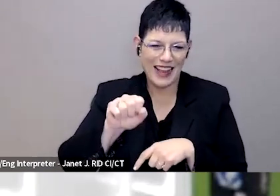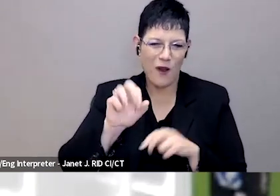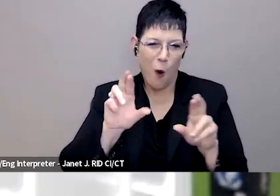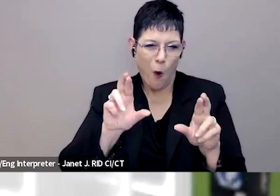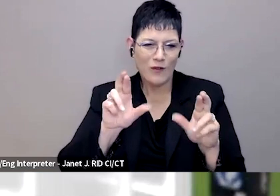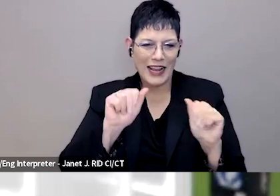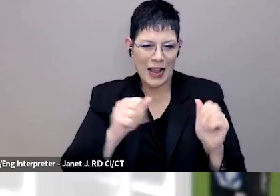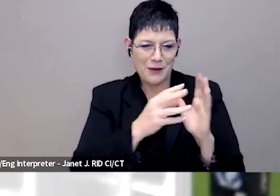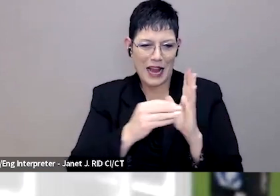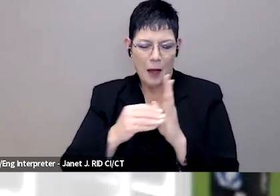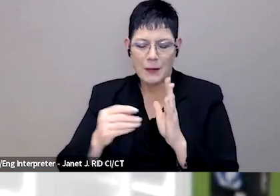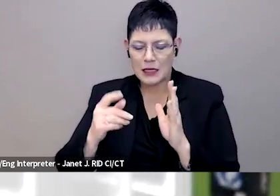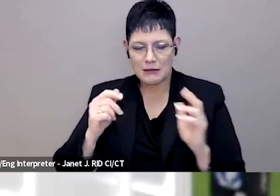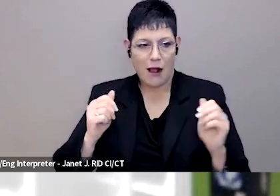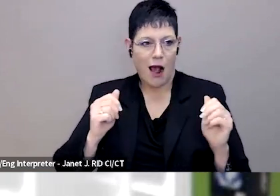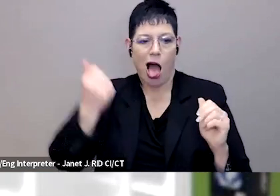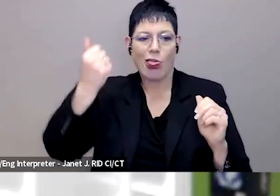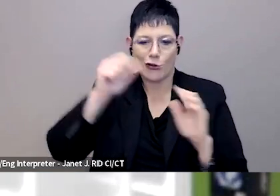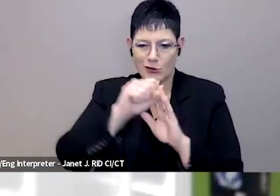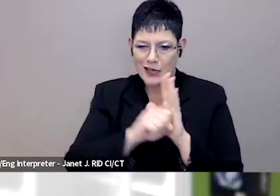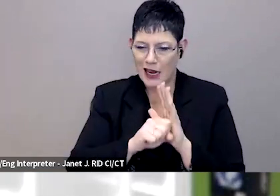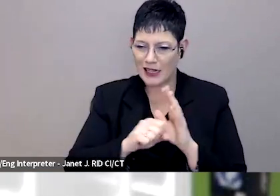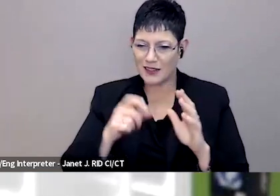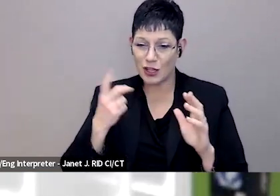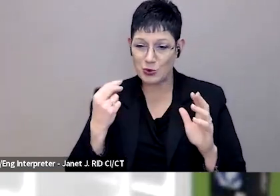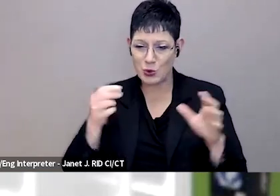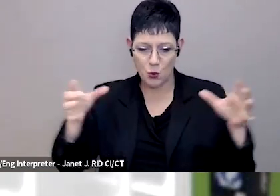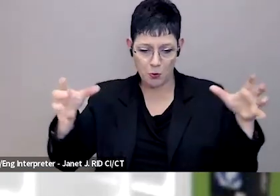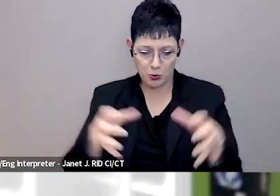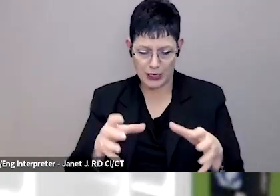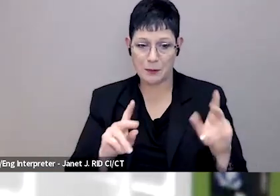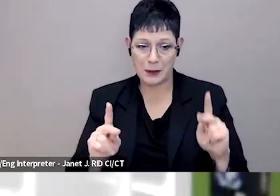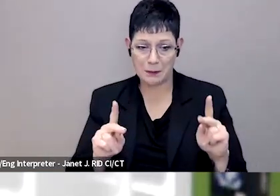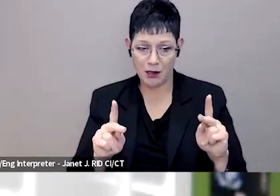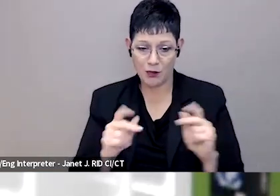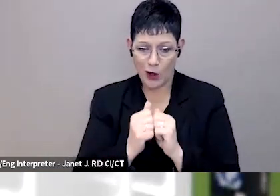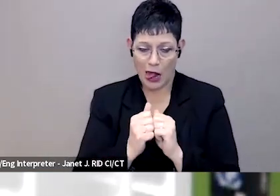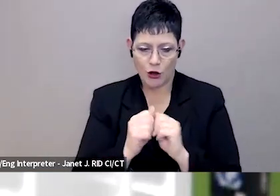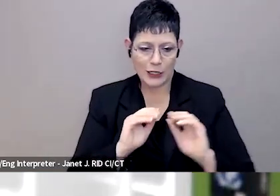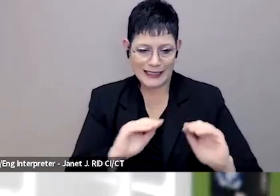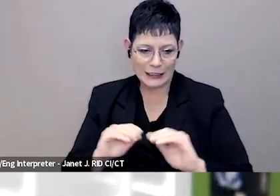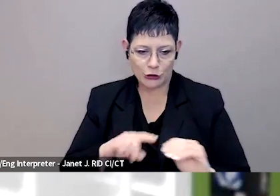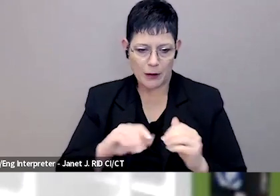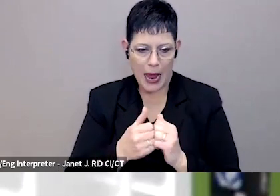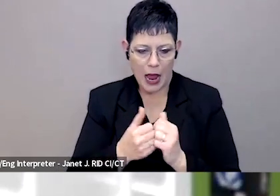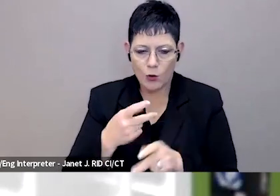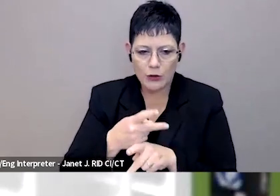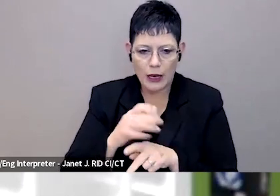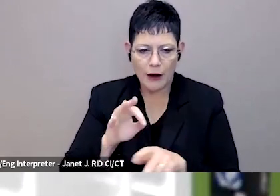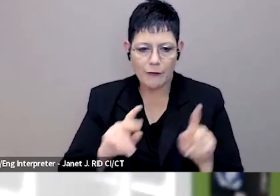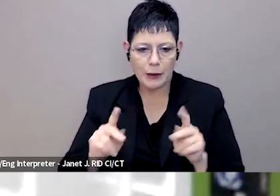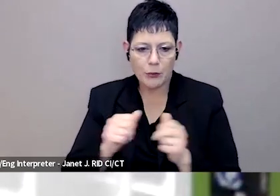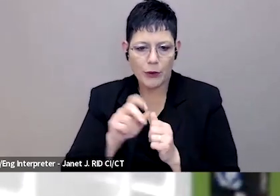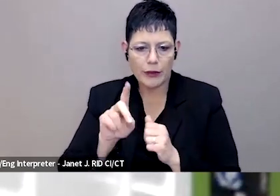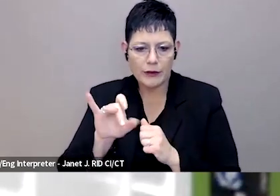able to replicate, because it's bringing together community members to learn more about caregiving, respite, and just how to care for elder cares with